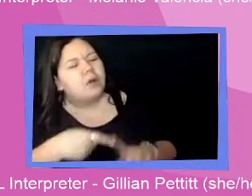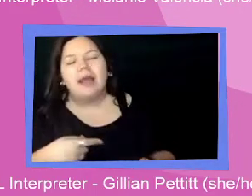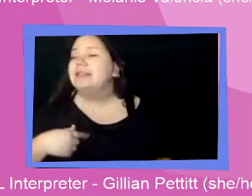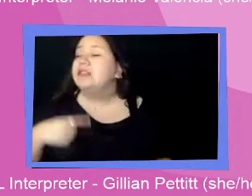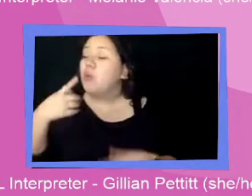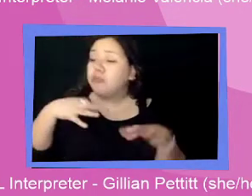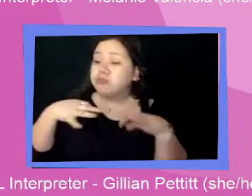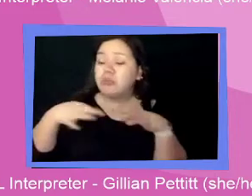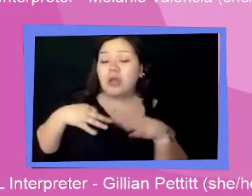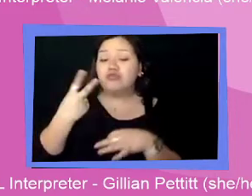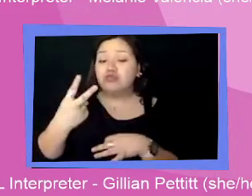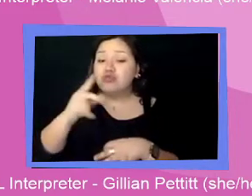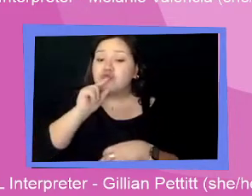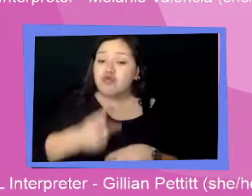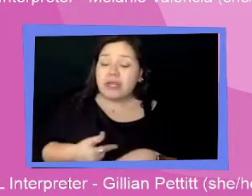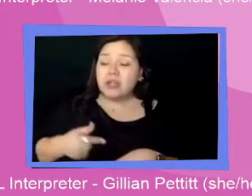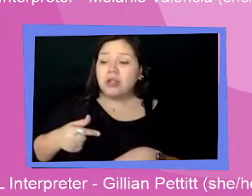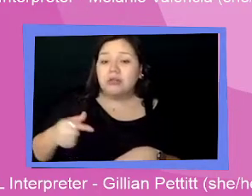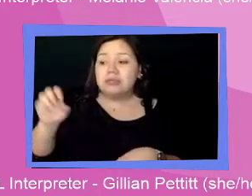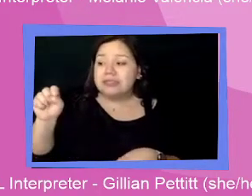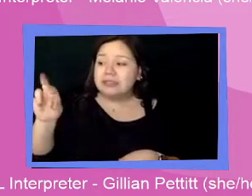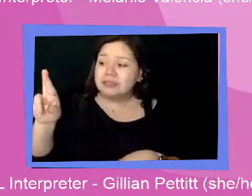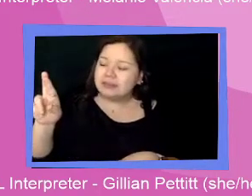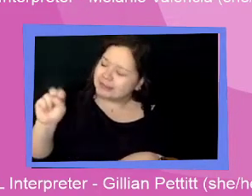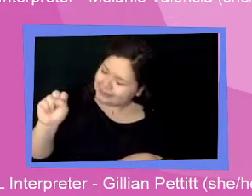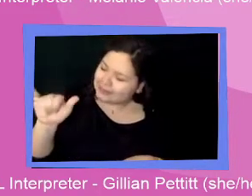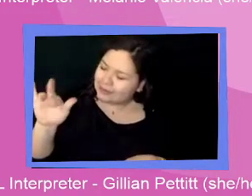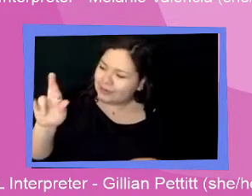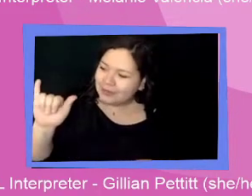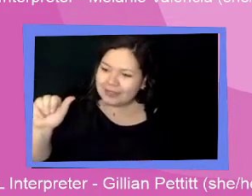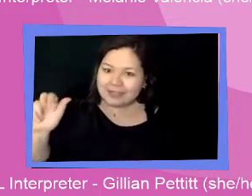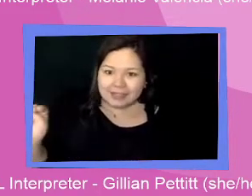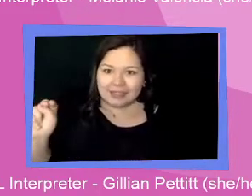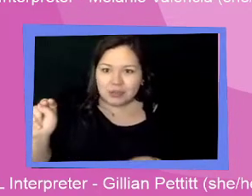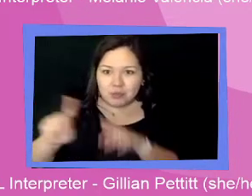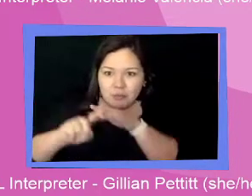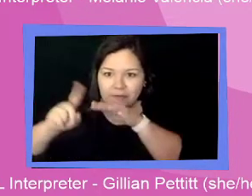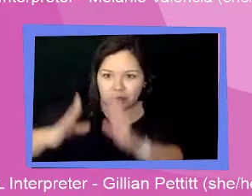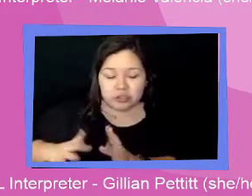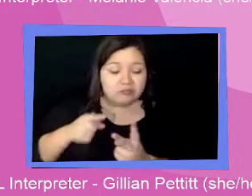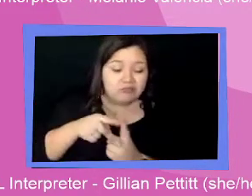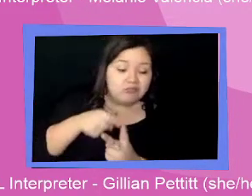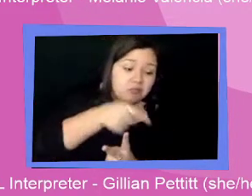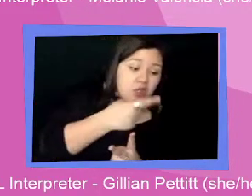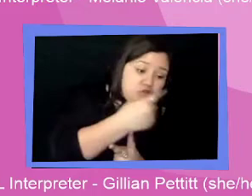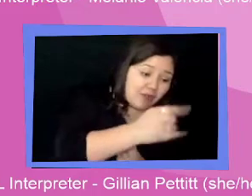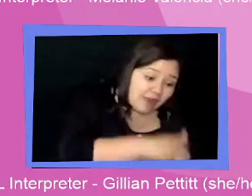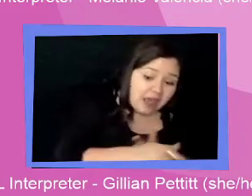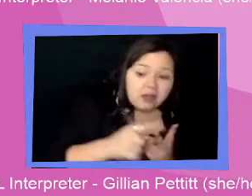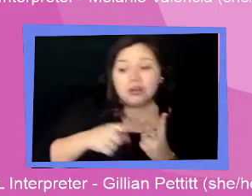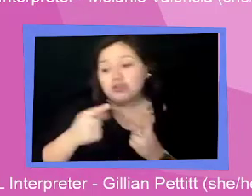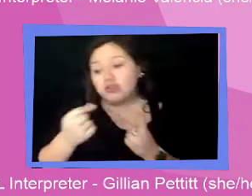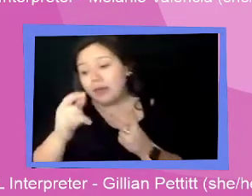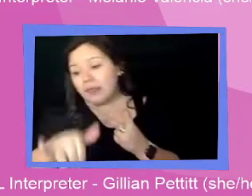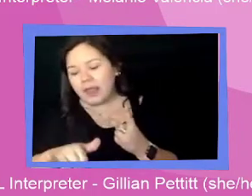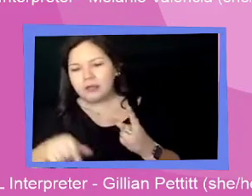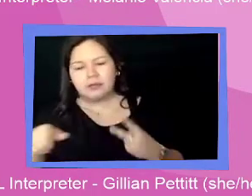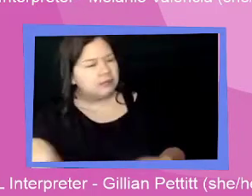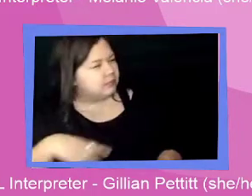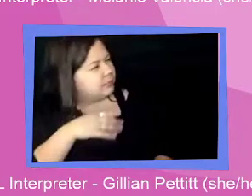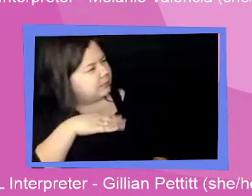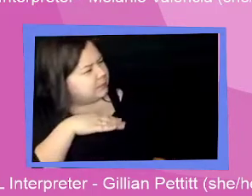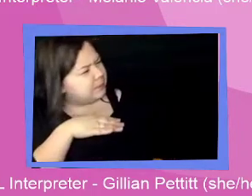two queer Syrian refugees who one of them is doing this and one of them is doing that. And the person paused and was